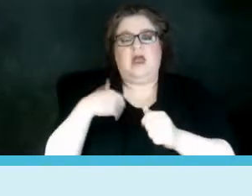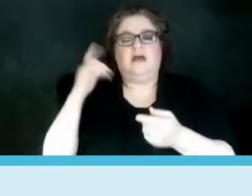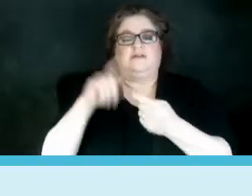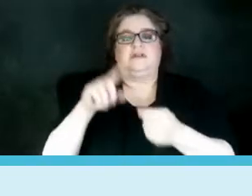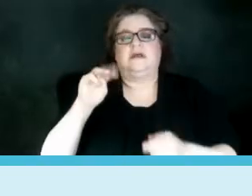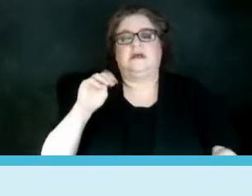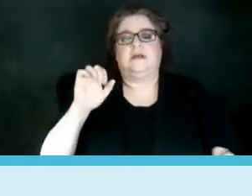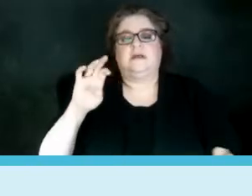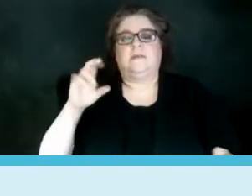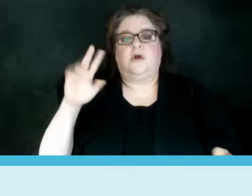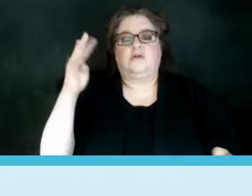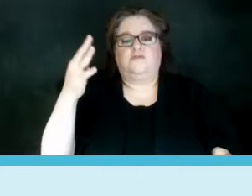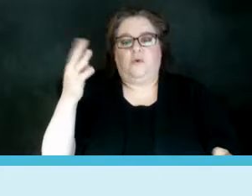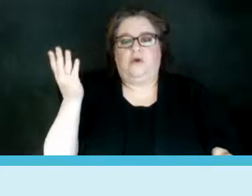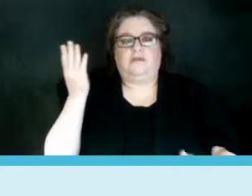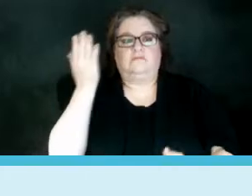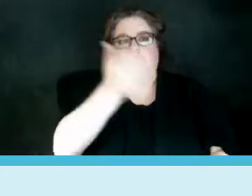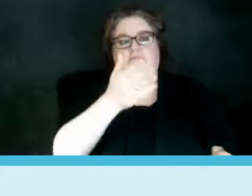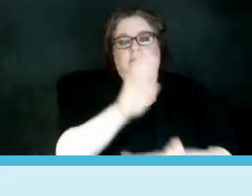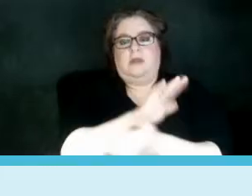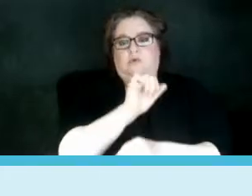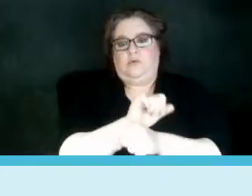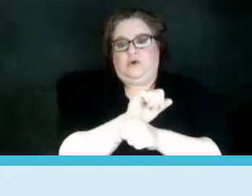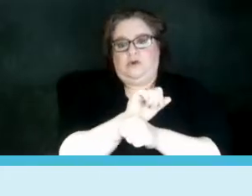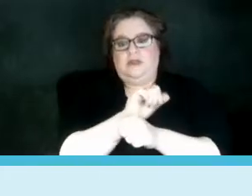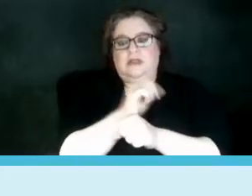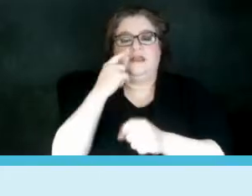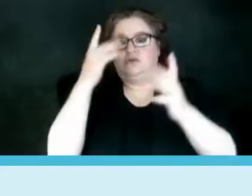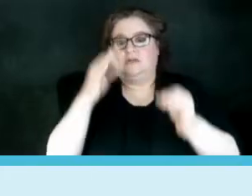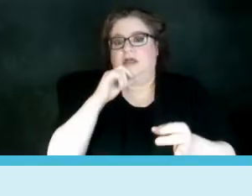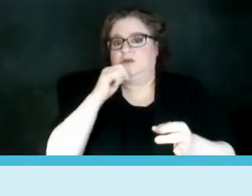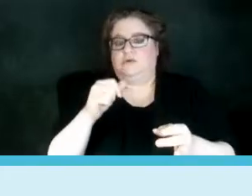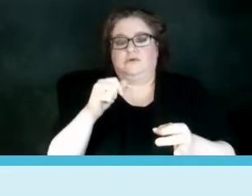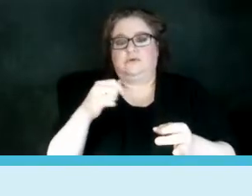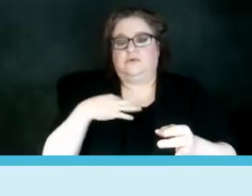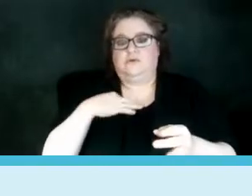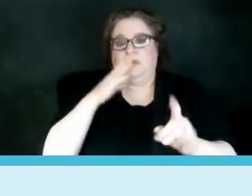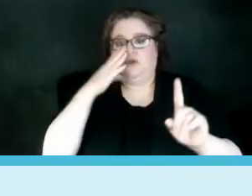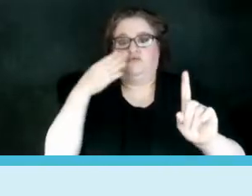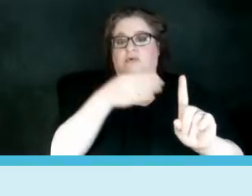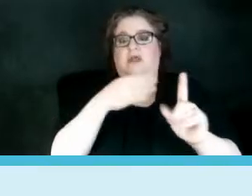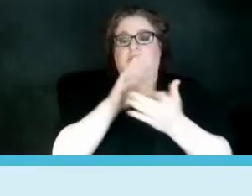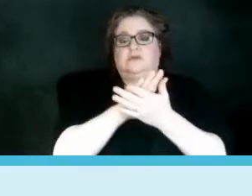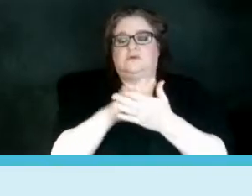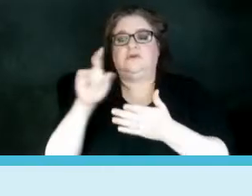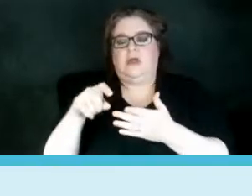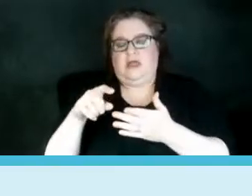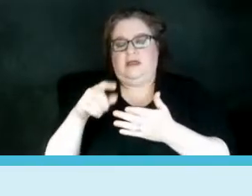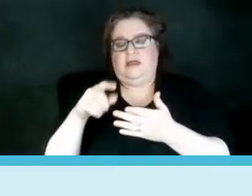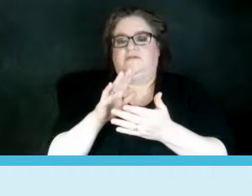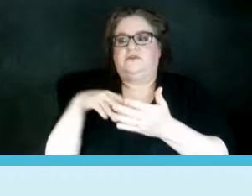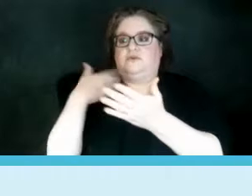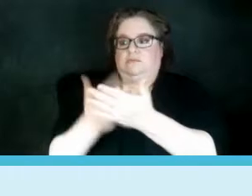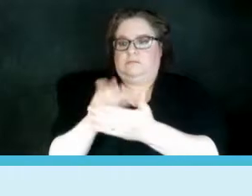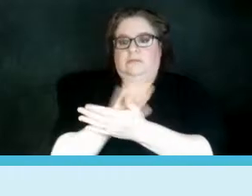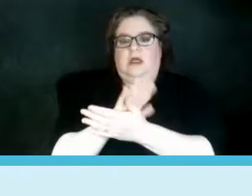to get that paperwork into the school. If you choose not to apply directly at the school, you need to get those documents to our office